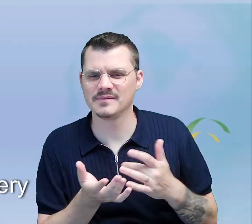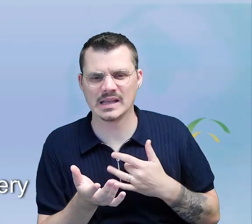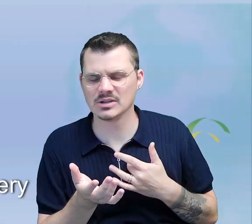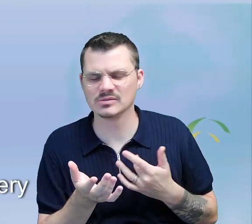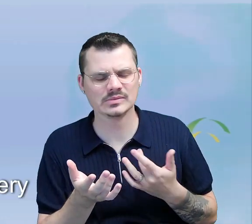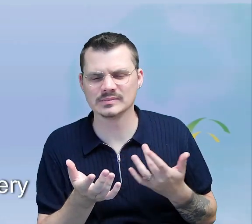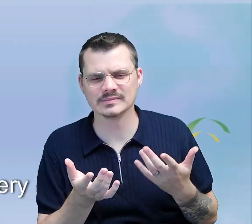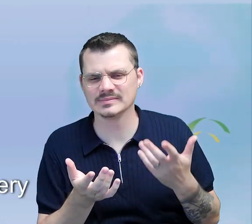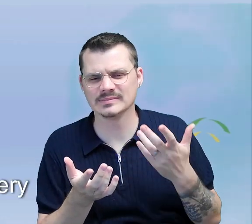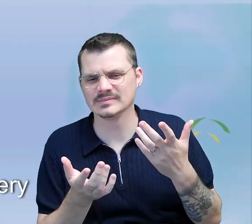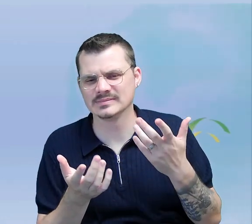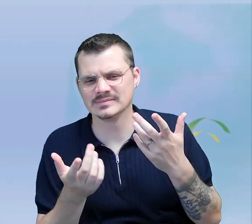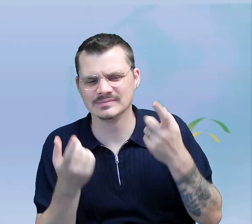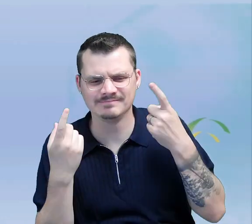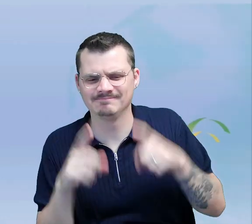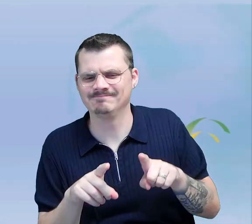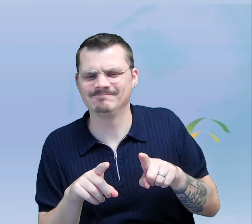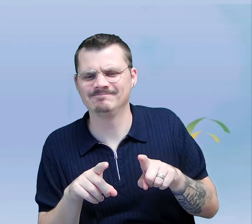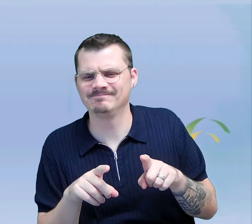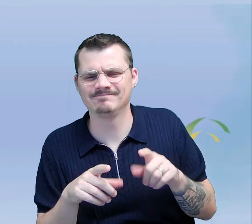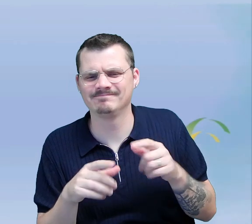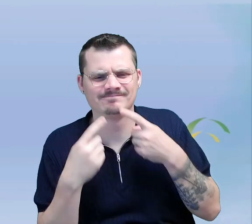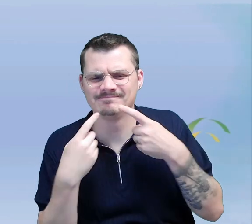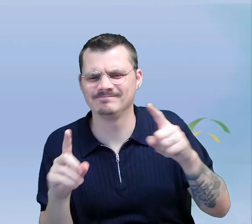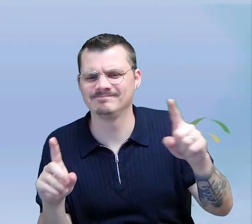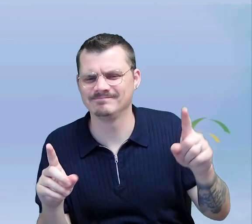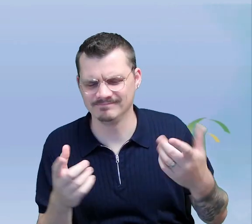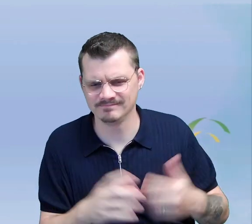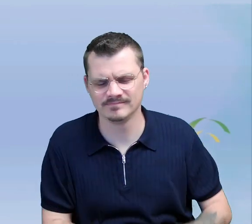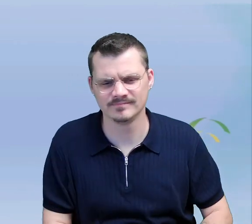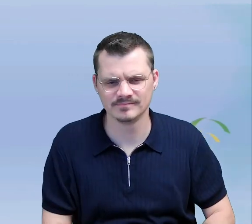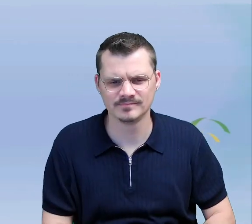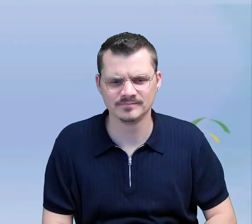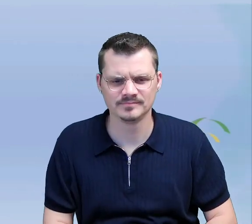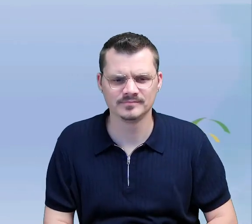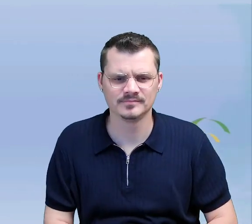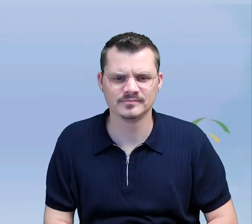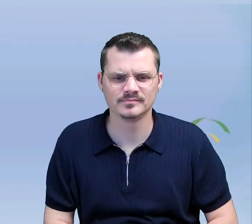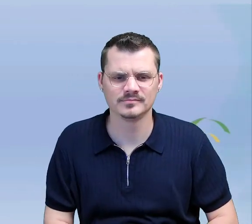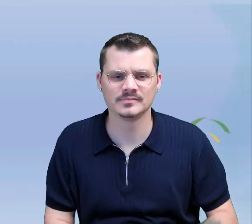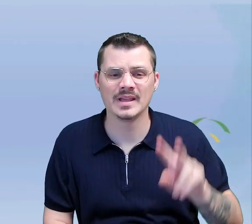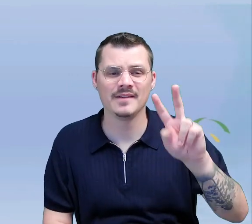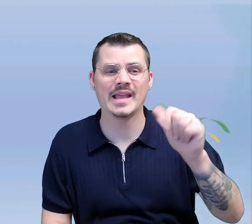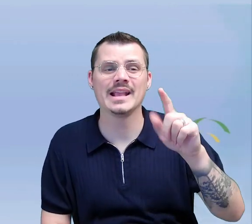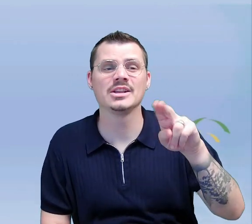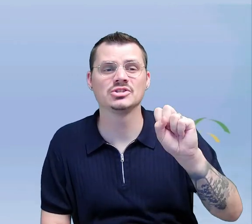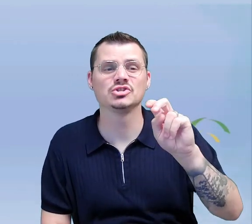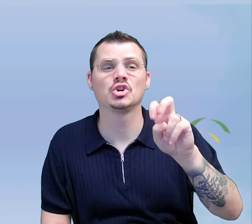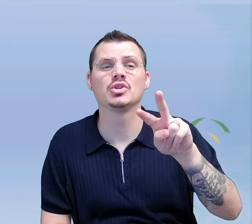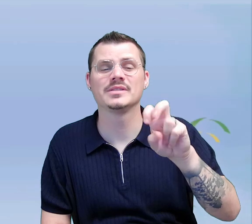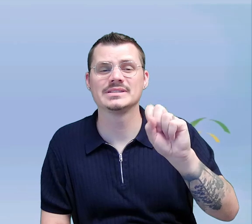medicines are just haven't been a very successful option. The vagus nerve